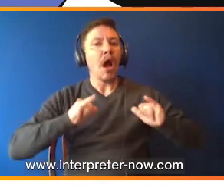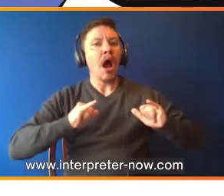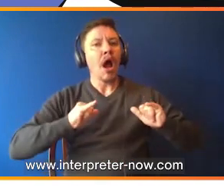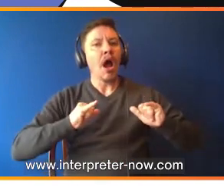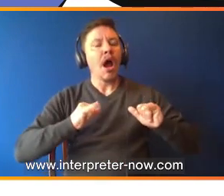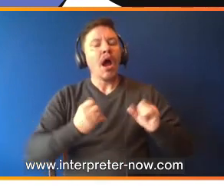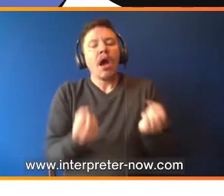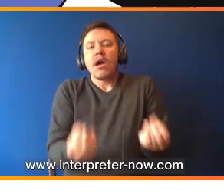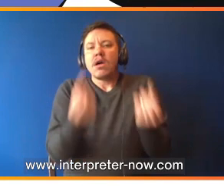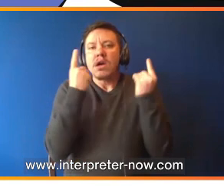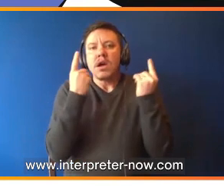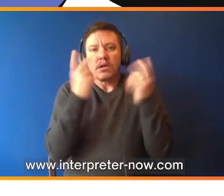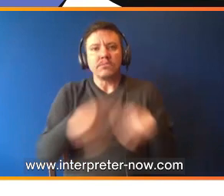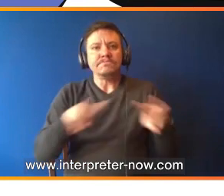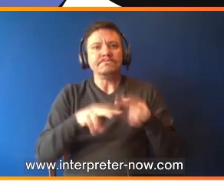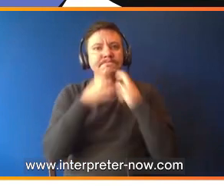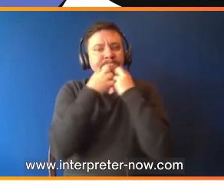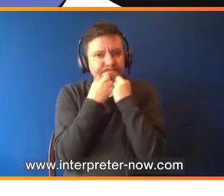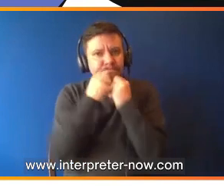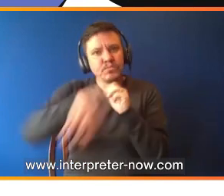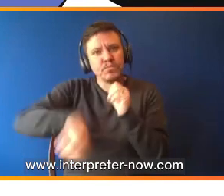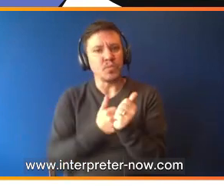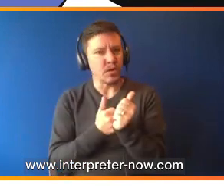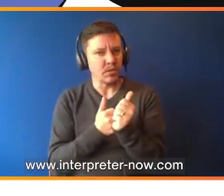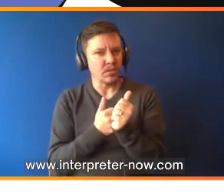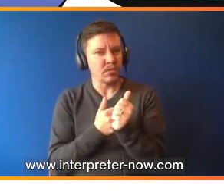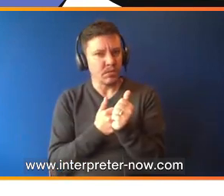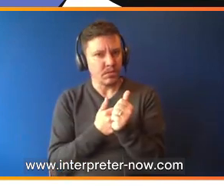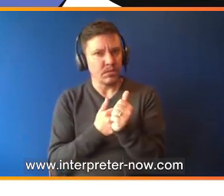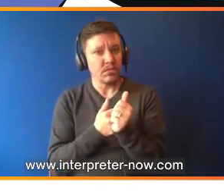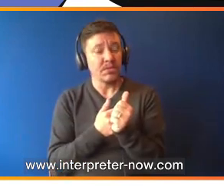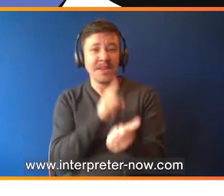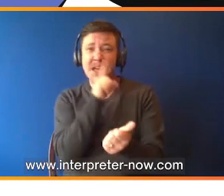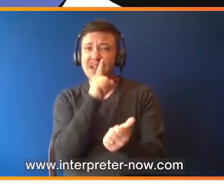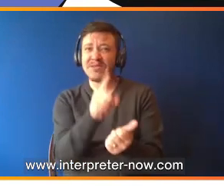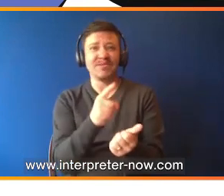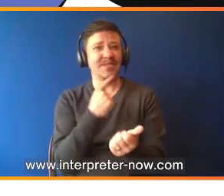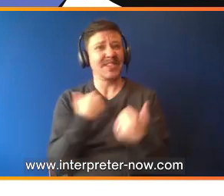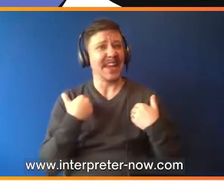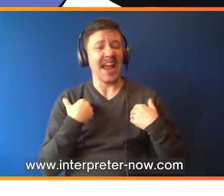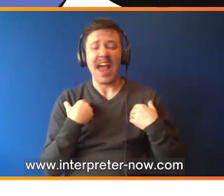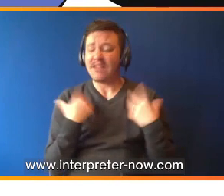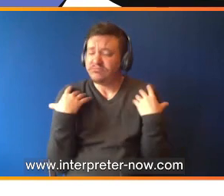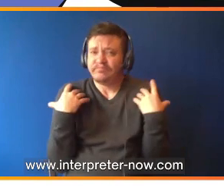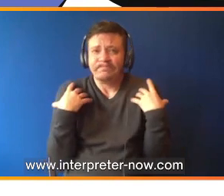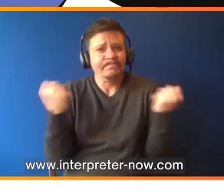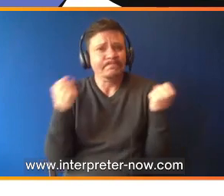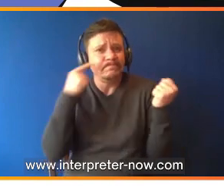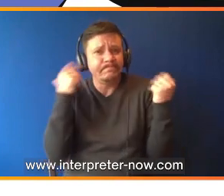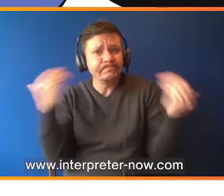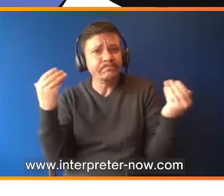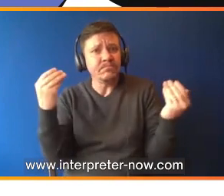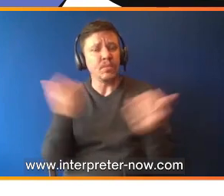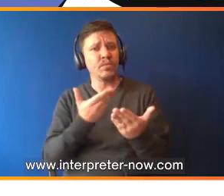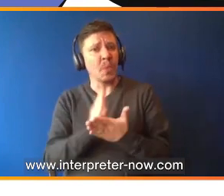it are pretty significant too, right? Yeah, ultimately. Absolutely. You know, one of the things you talked about earlier is